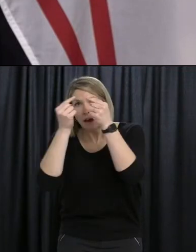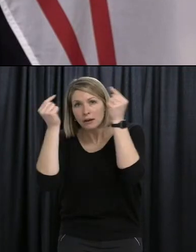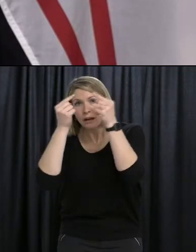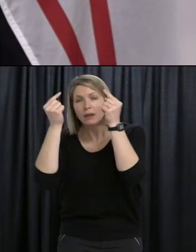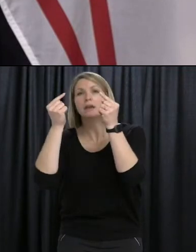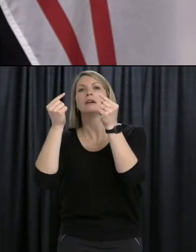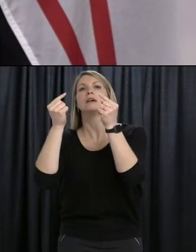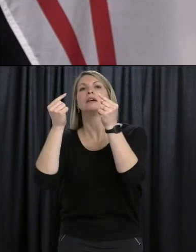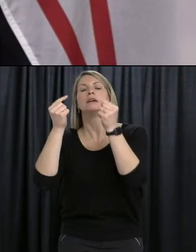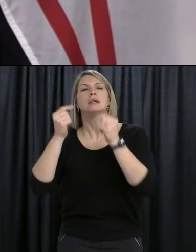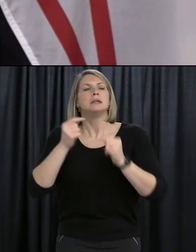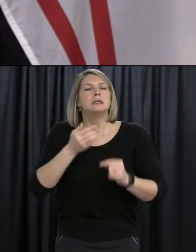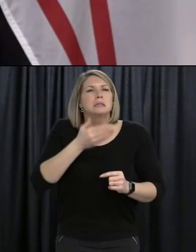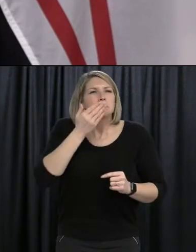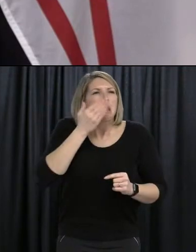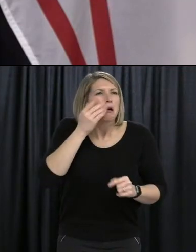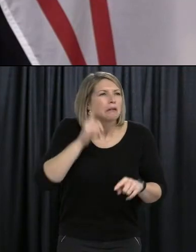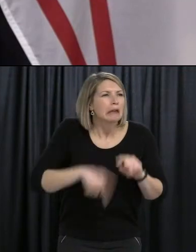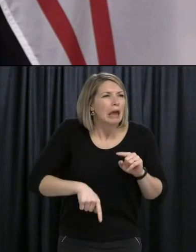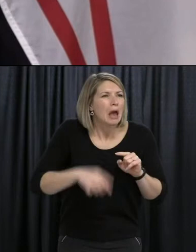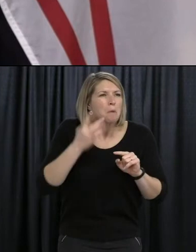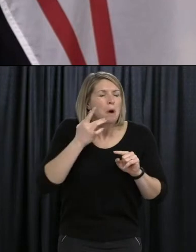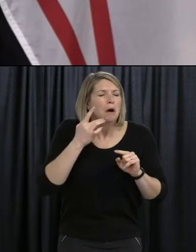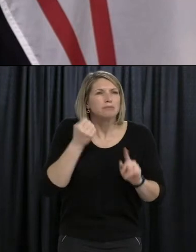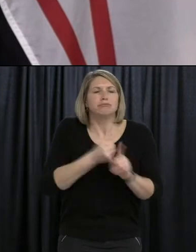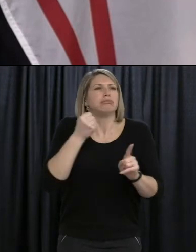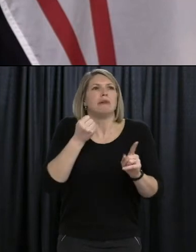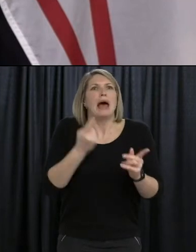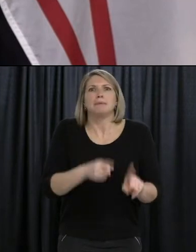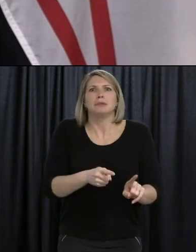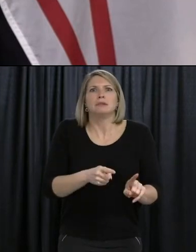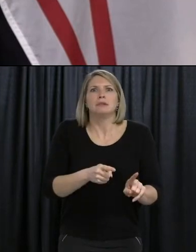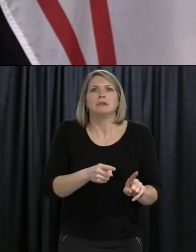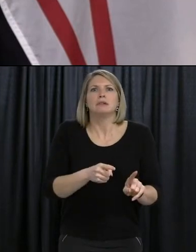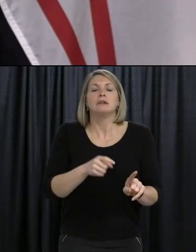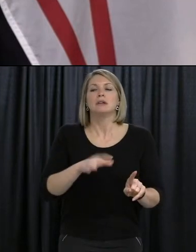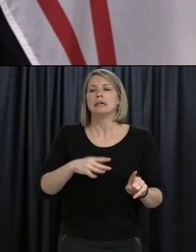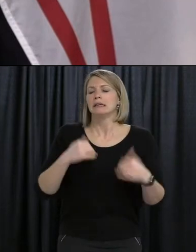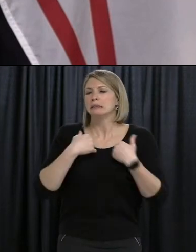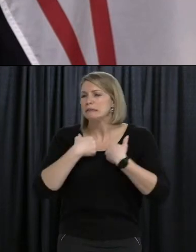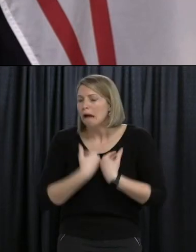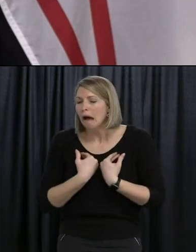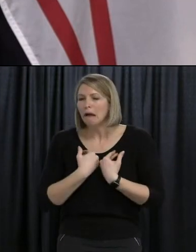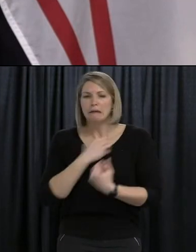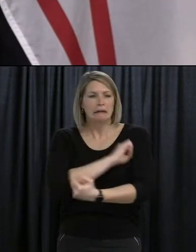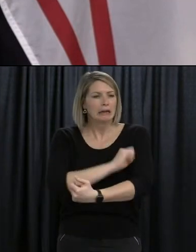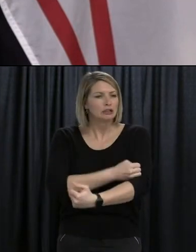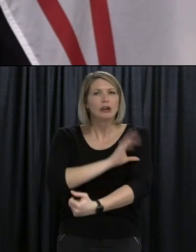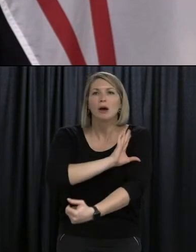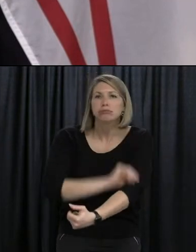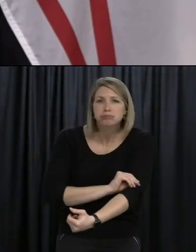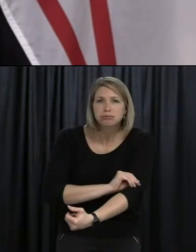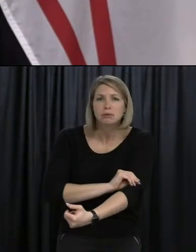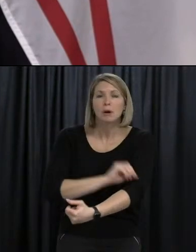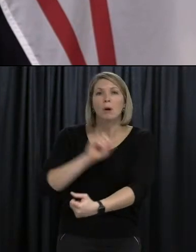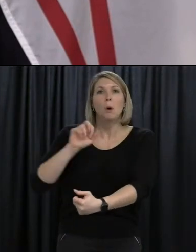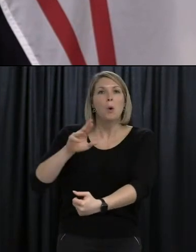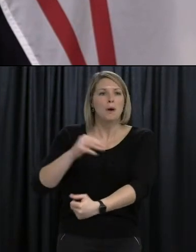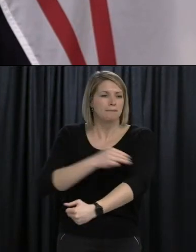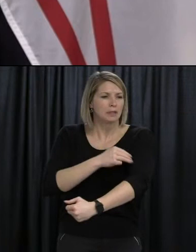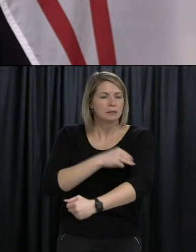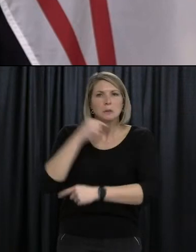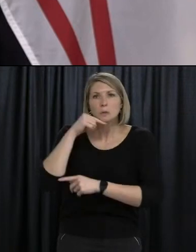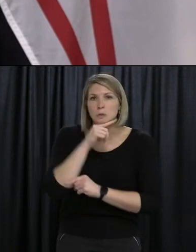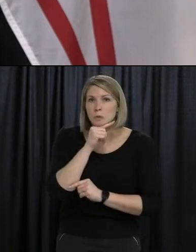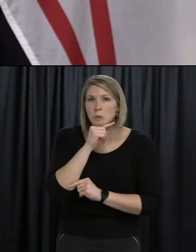acute loss of sense of smell or taste, unusual fatigue or lack of energy, new onset of muscle